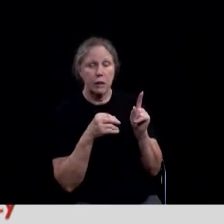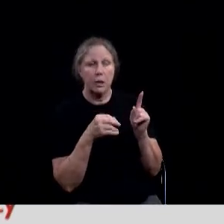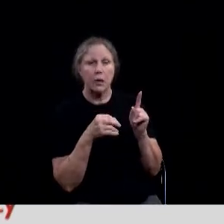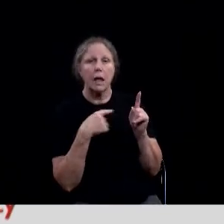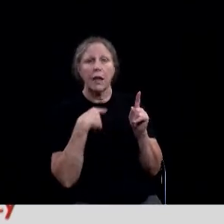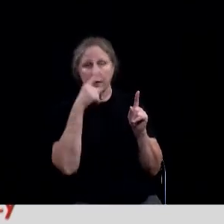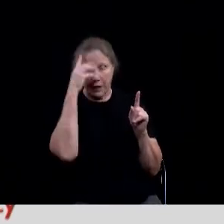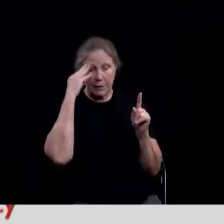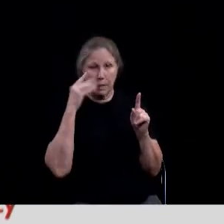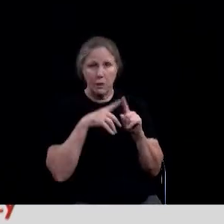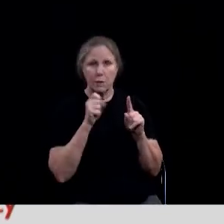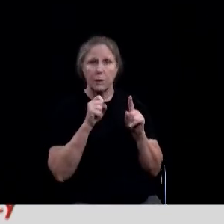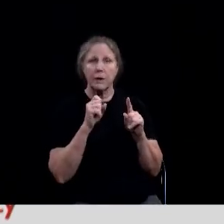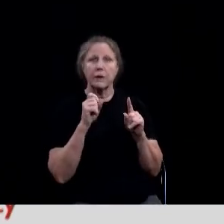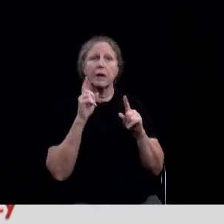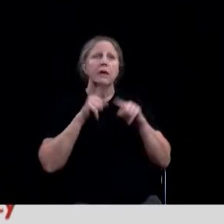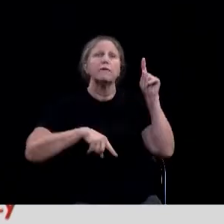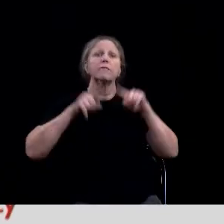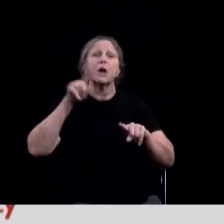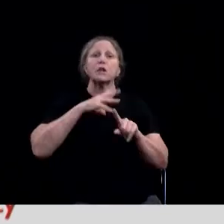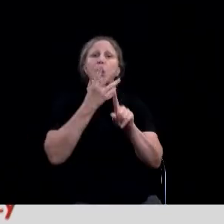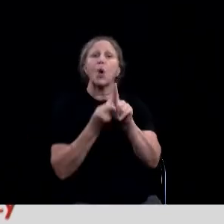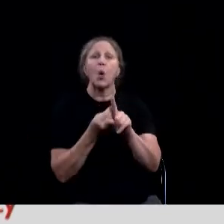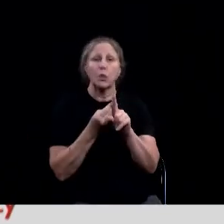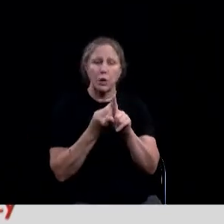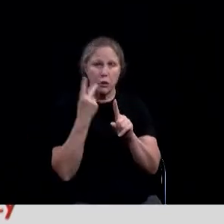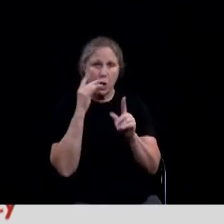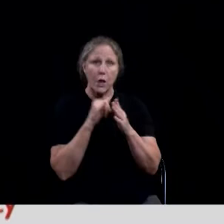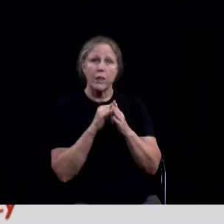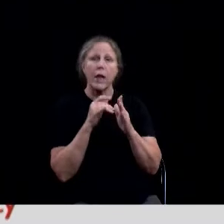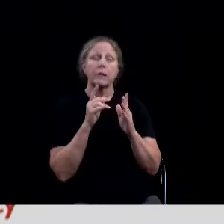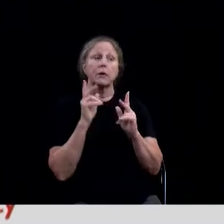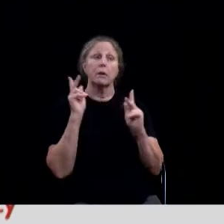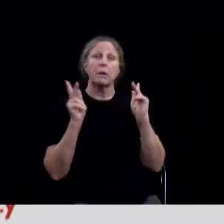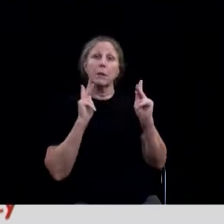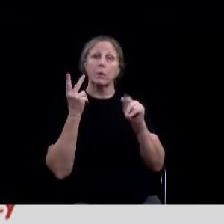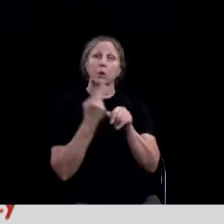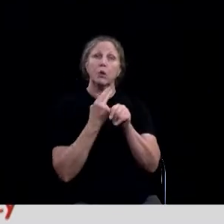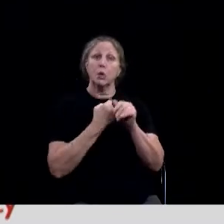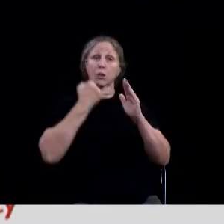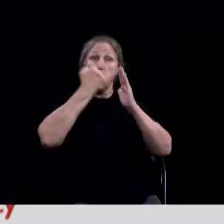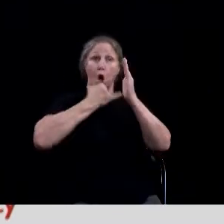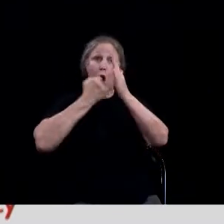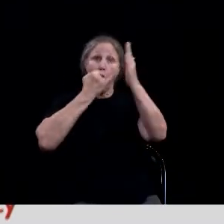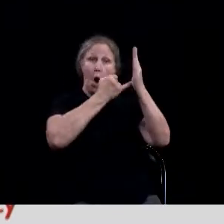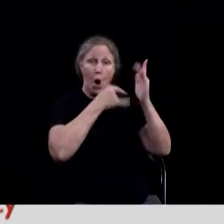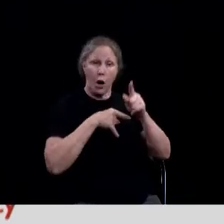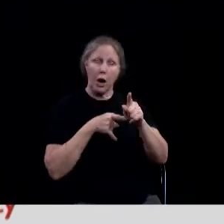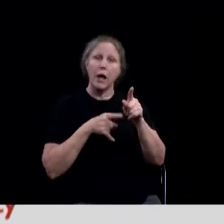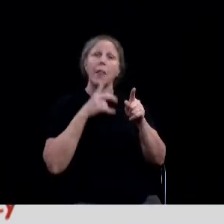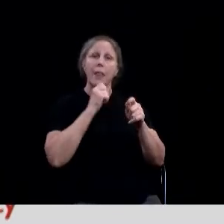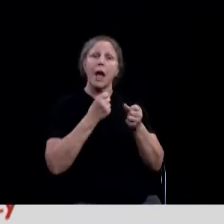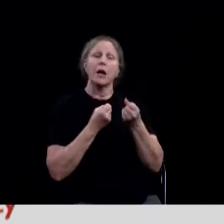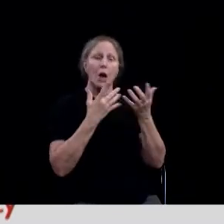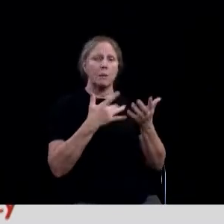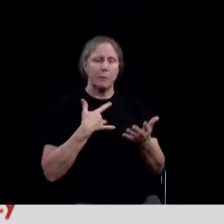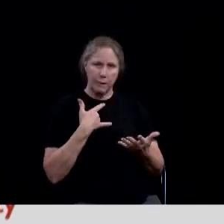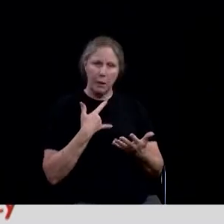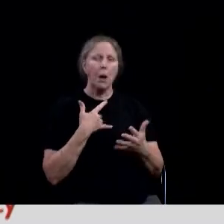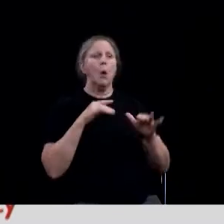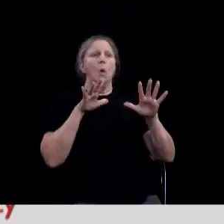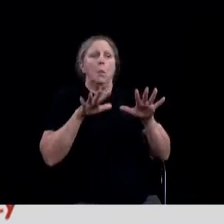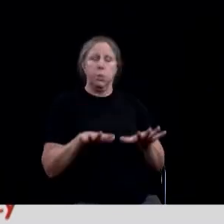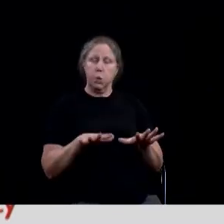importance of public art and the way that it can create a sense of place and shared experience and really be a draw in and of